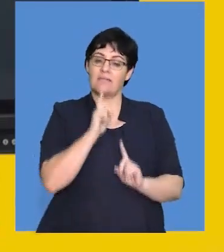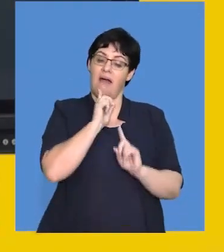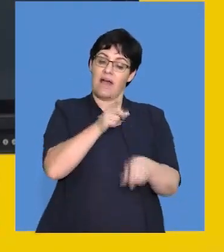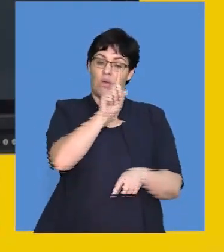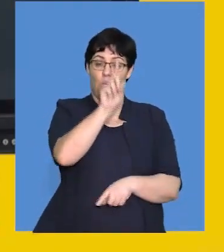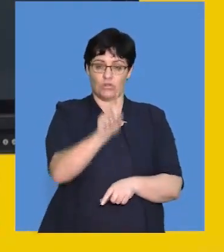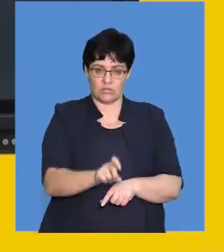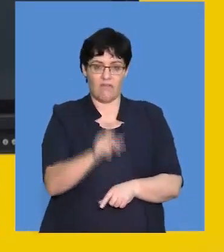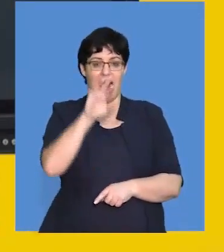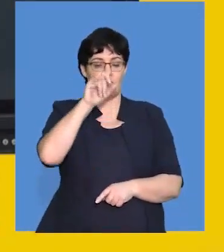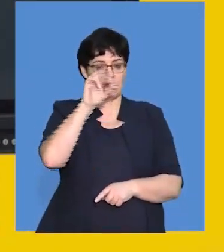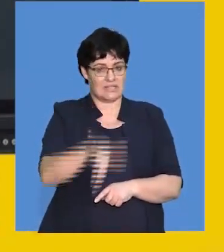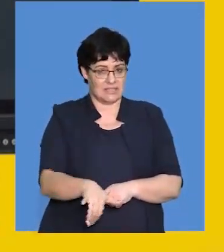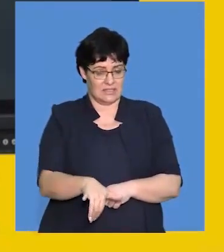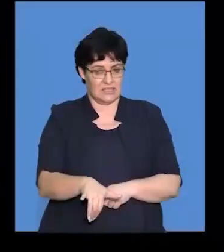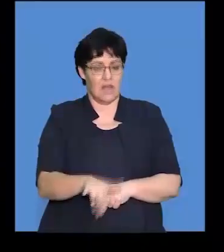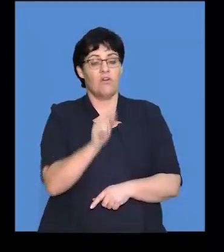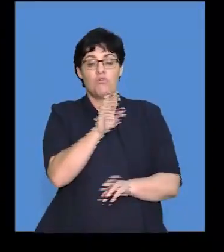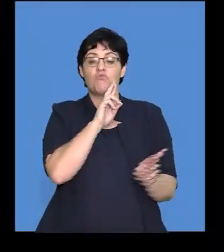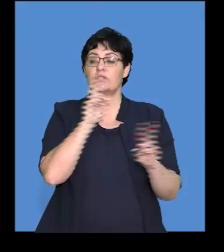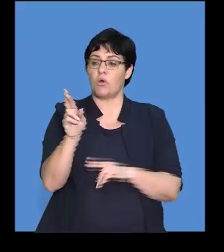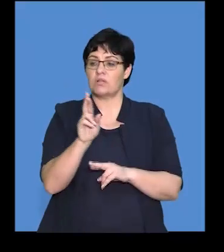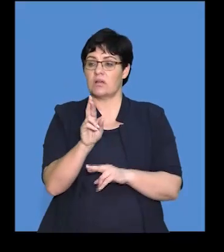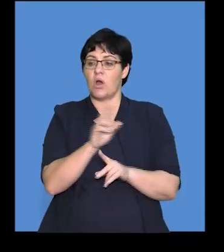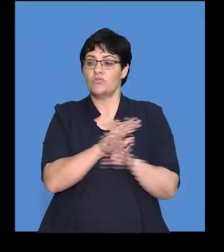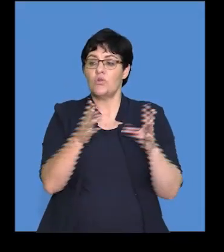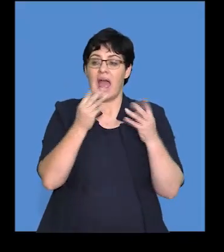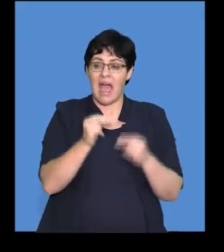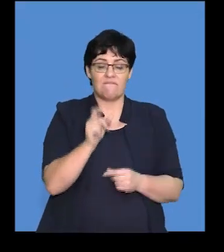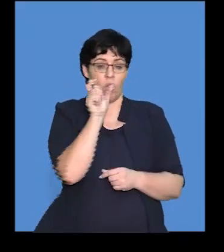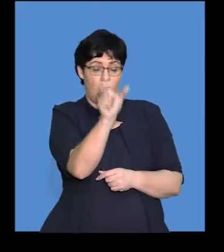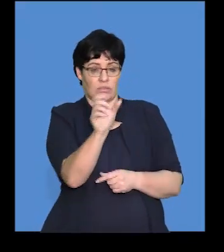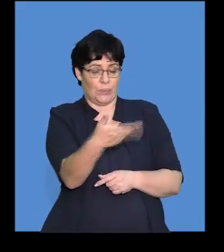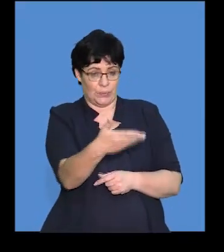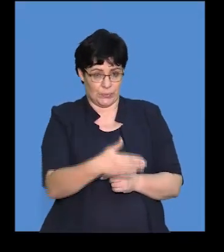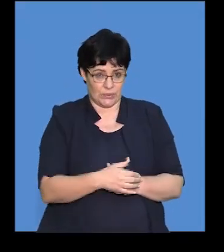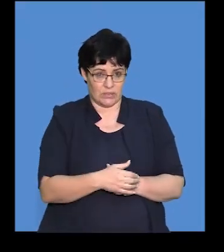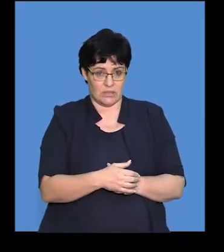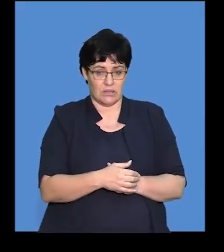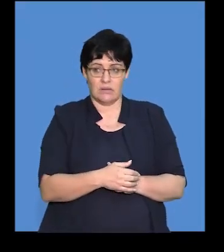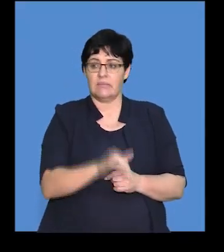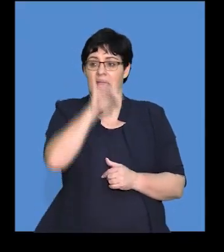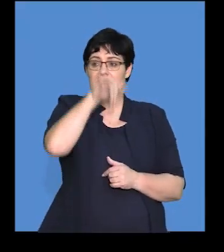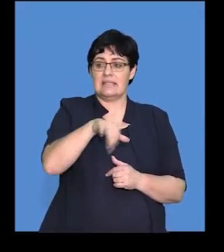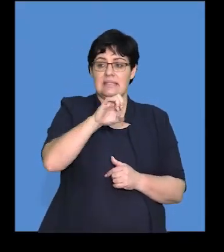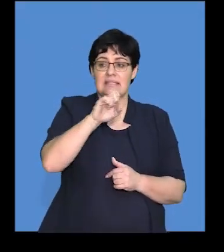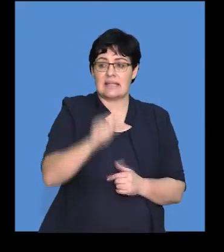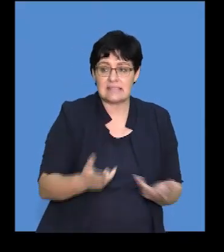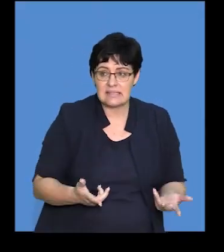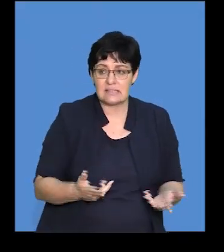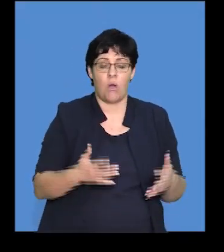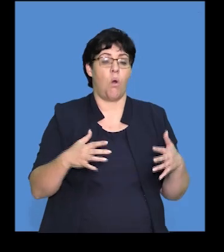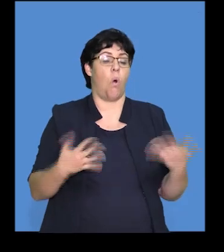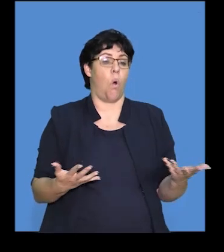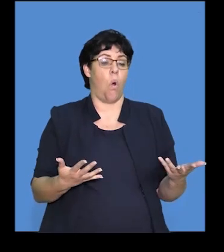on irony, if your response does not have this word, yet, or if it doesn't have a